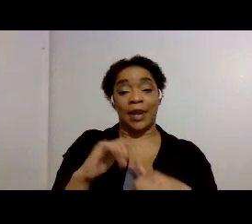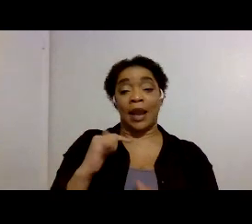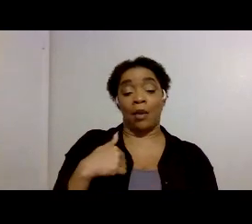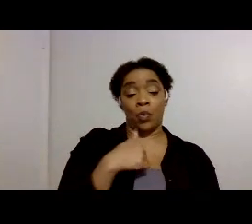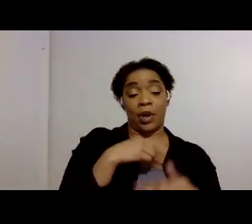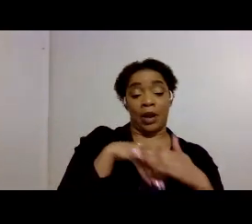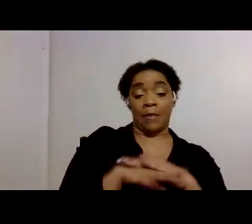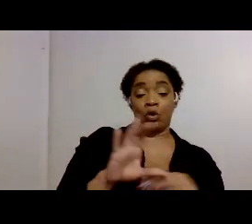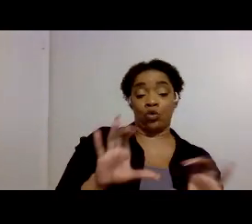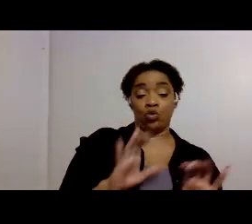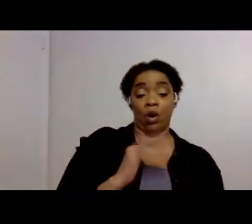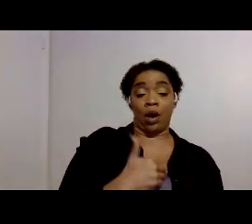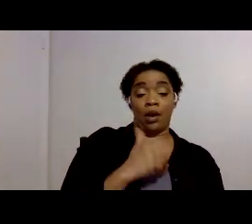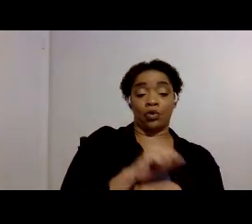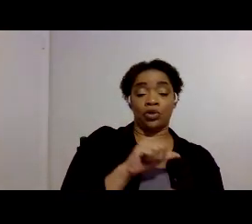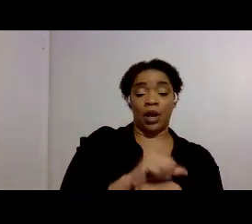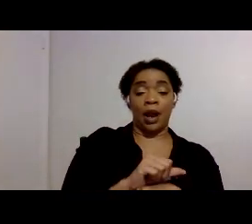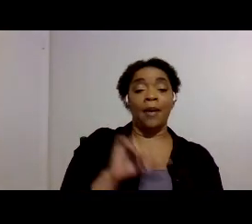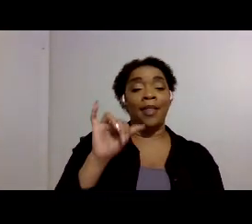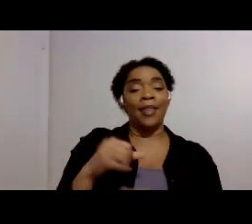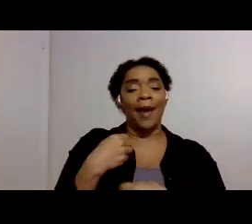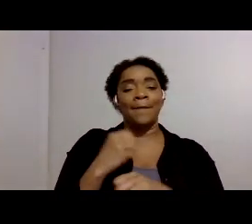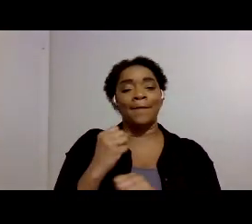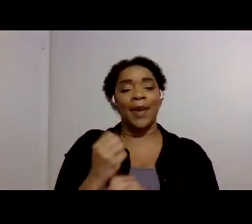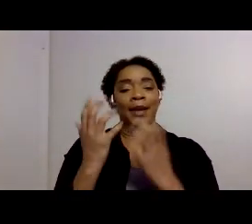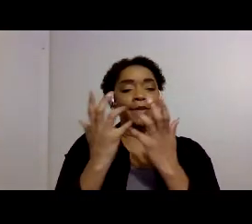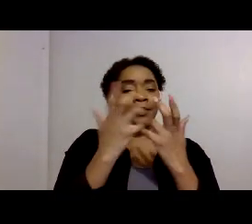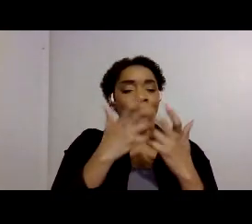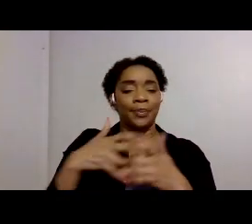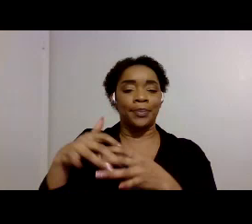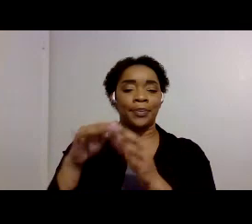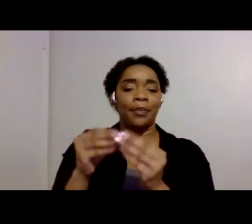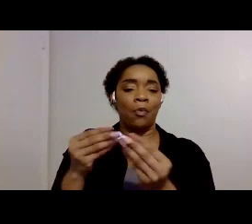go much easier and smoother and